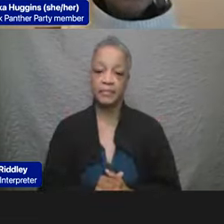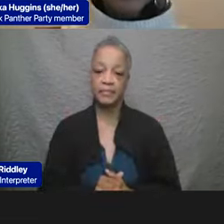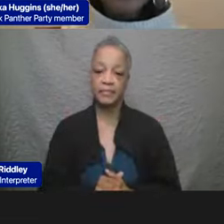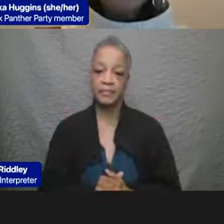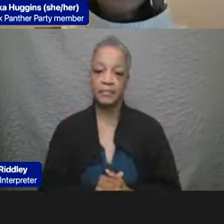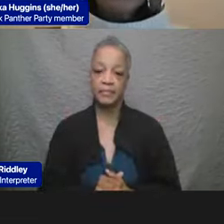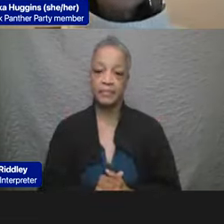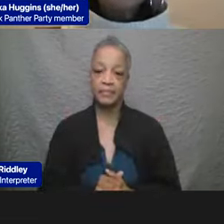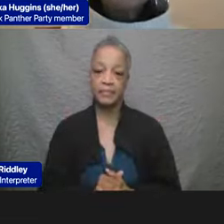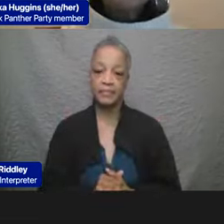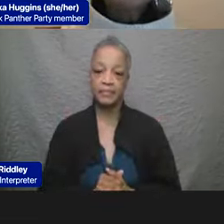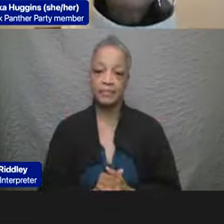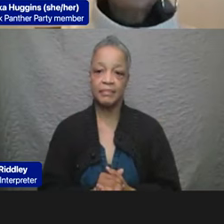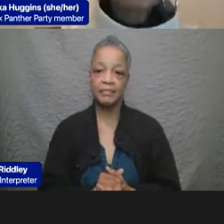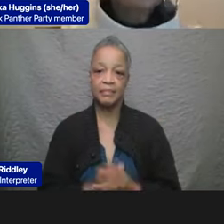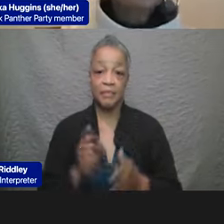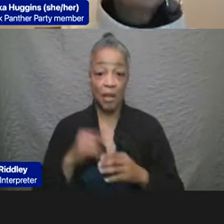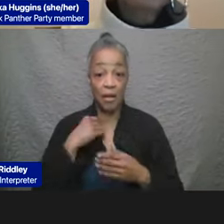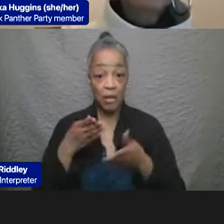Are you letting that land?